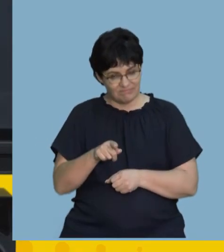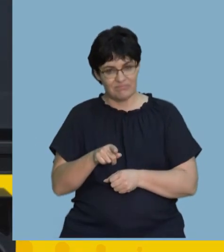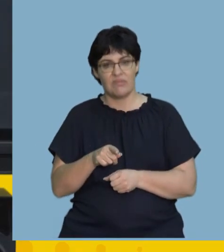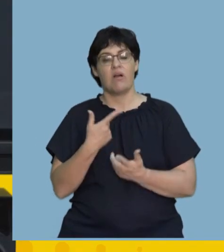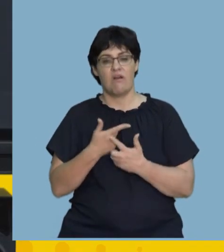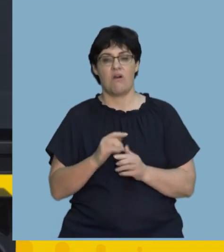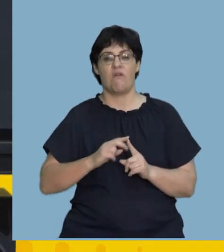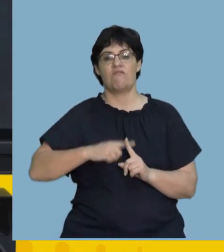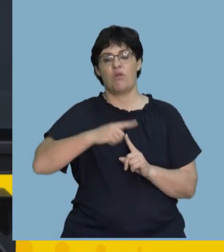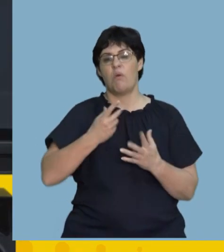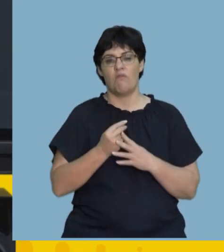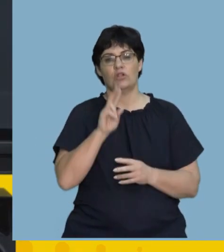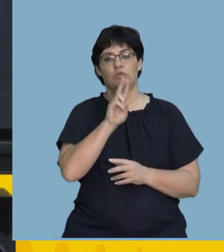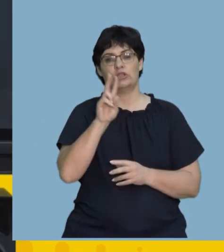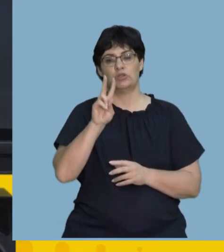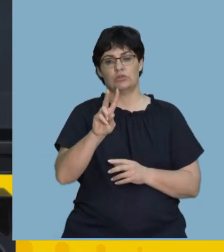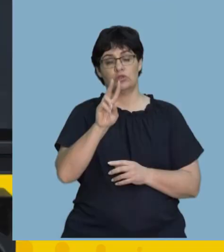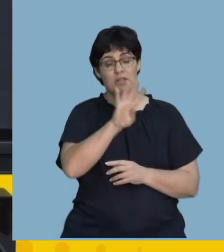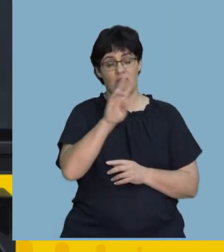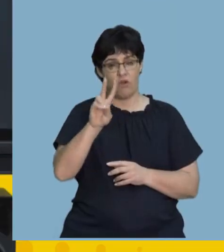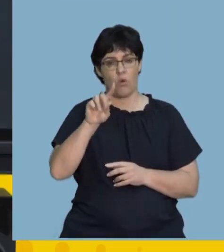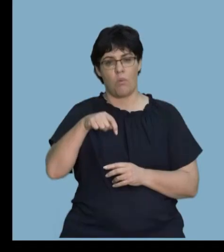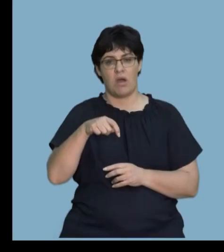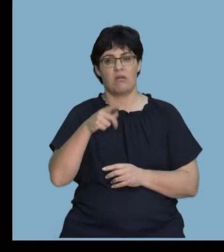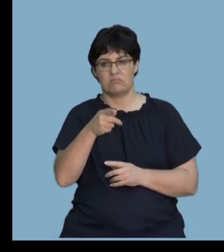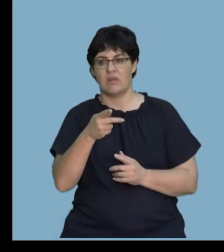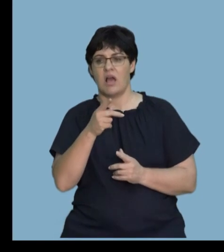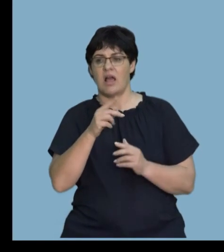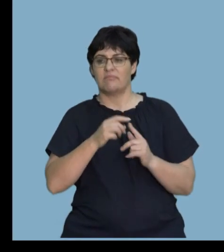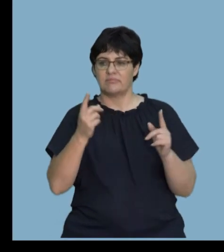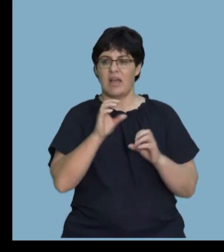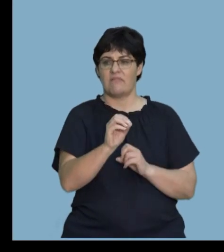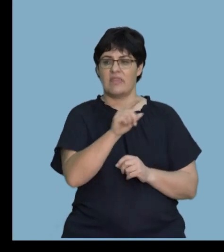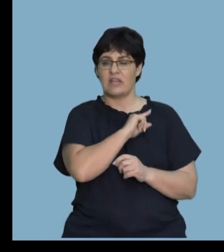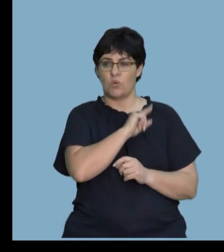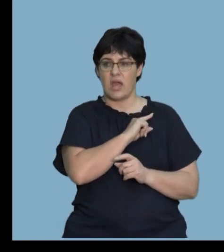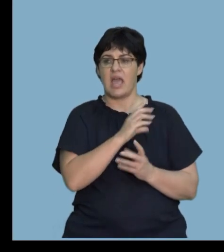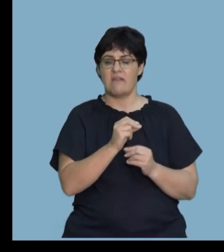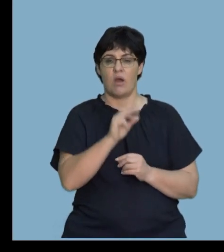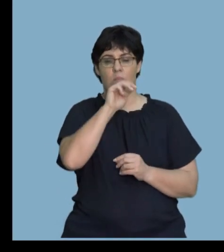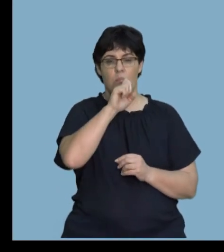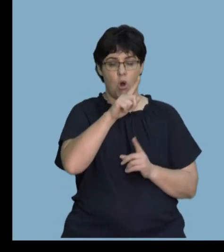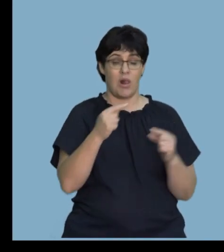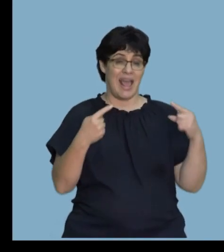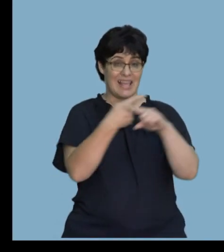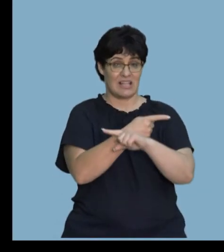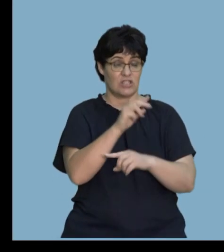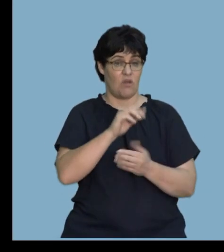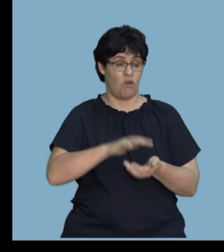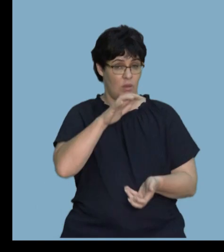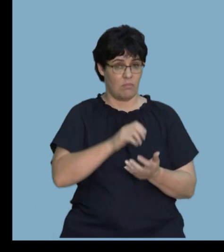of 22.4 cubic decimeter. So that's why the figure is molar gas volume is equals